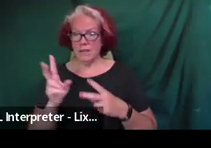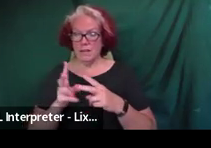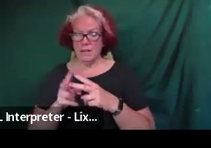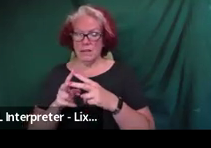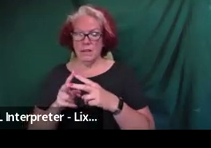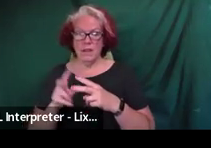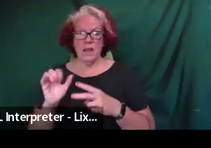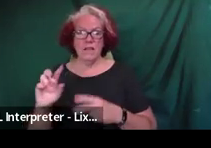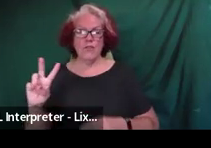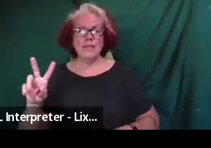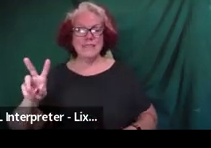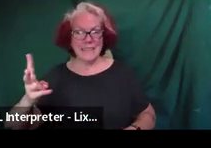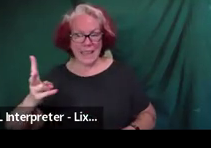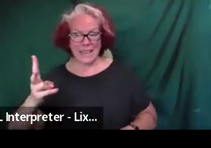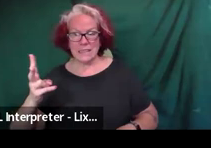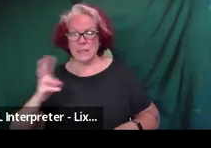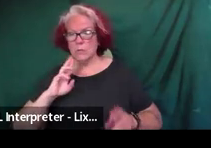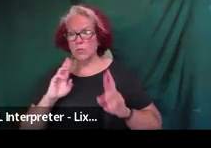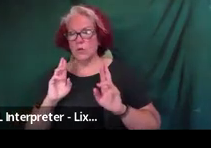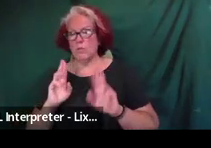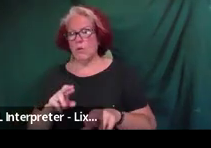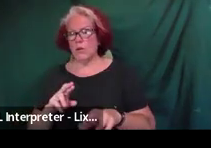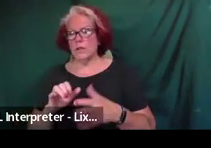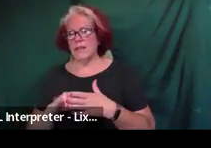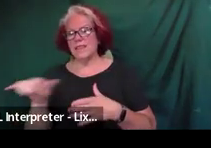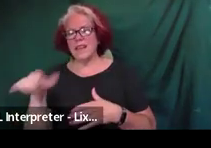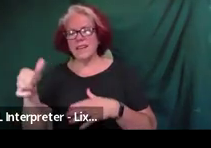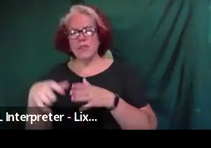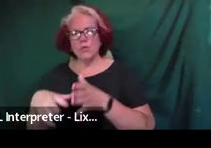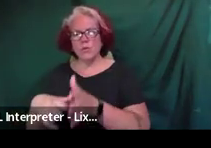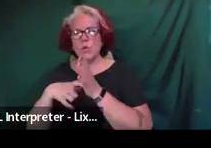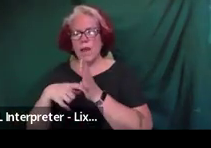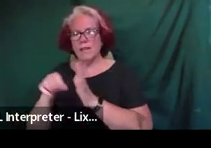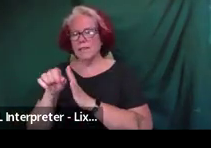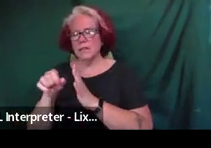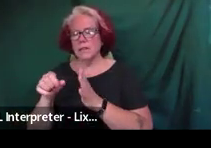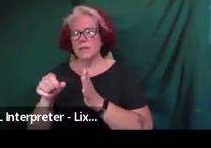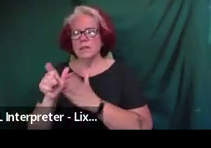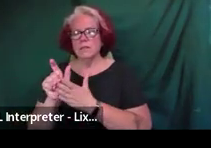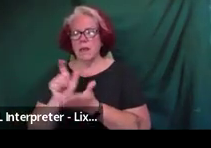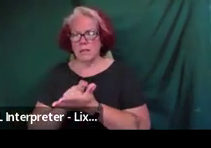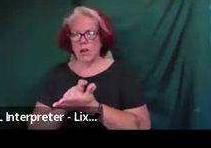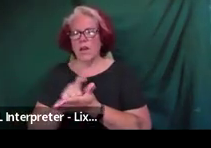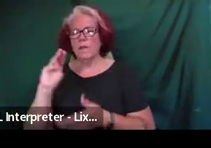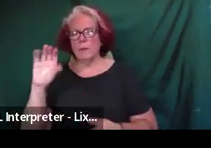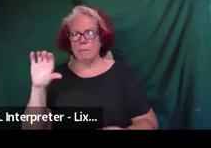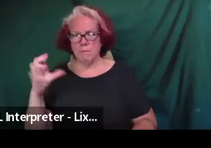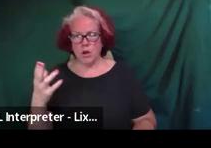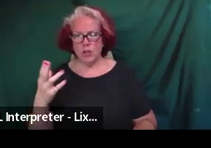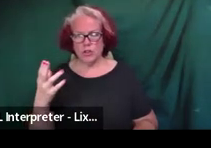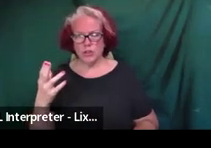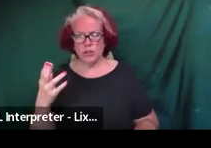second interim report. Again, another statutory report. You will not see that until March. And it is as